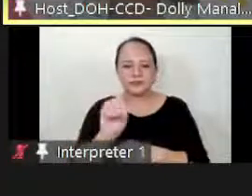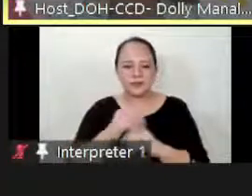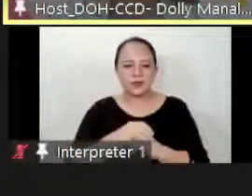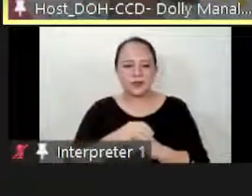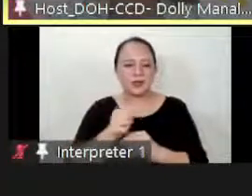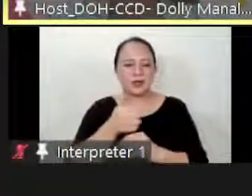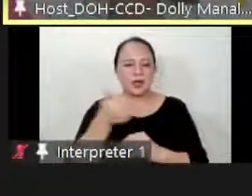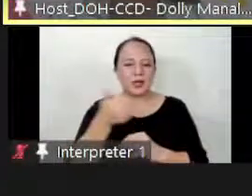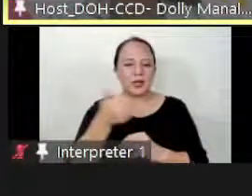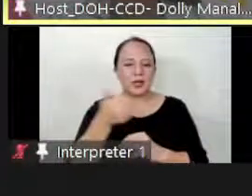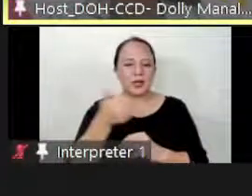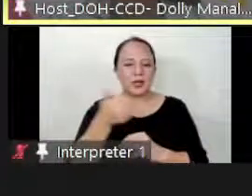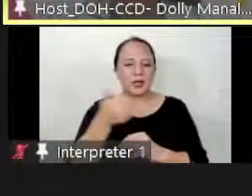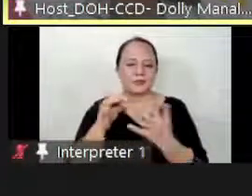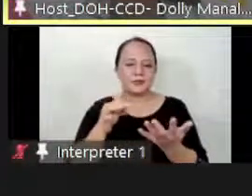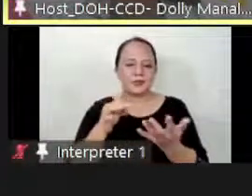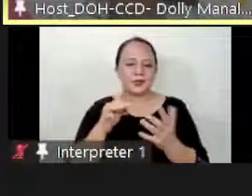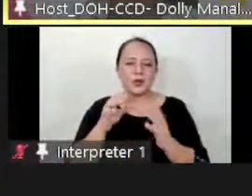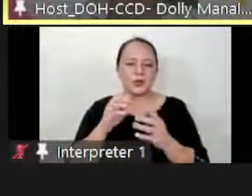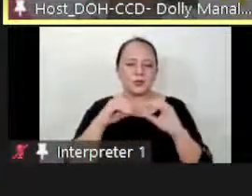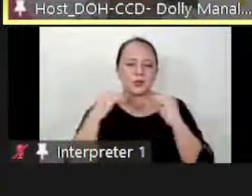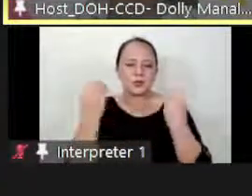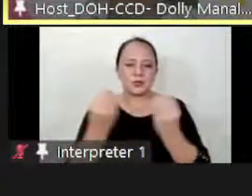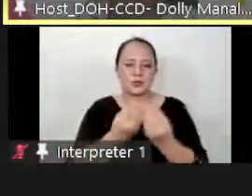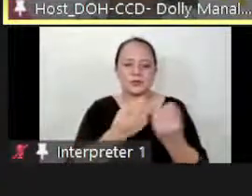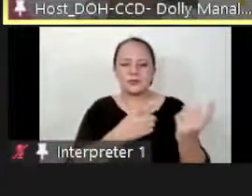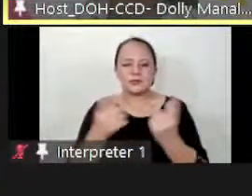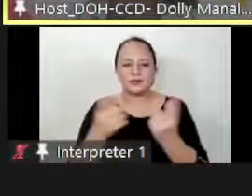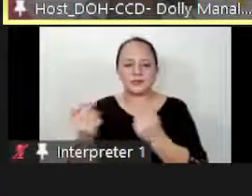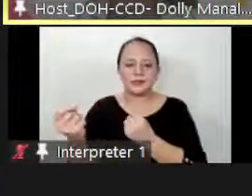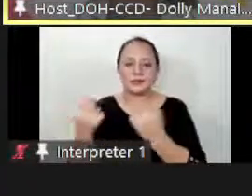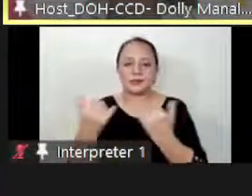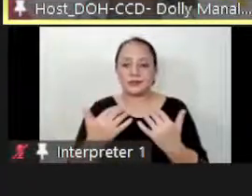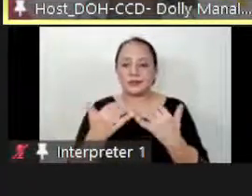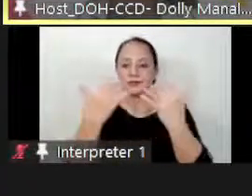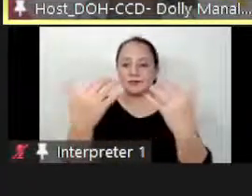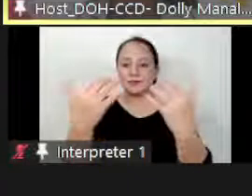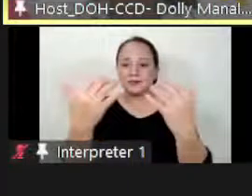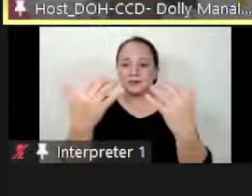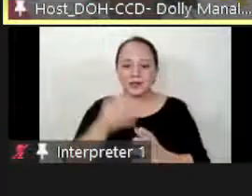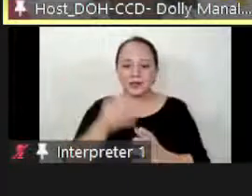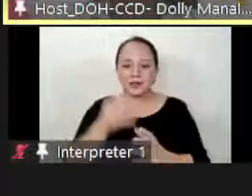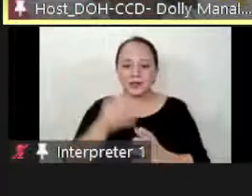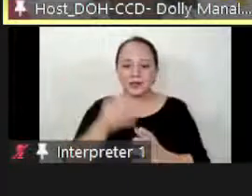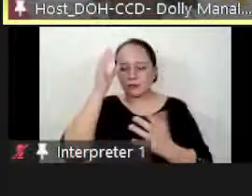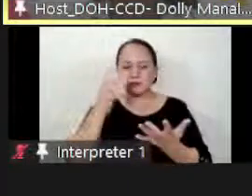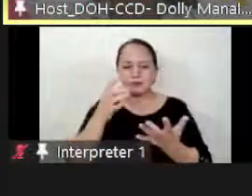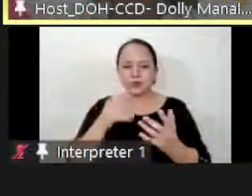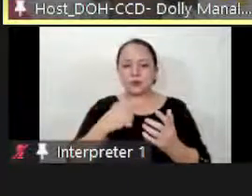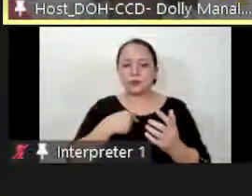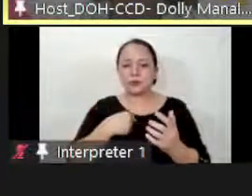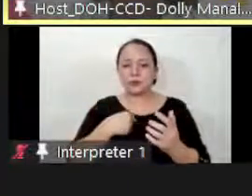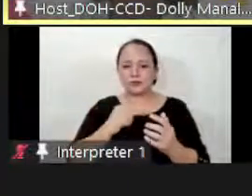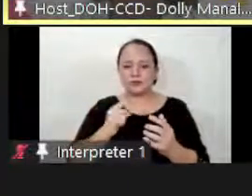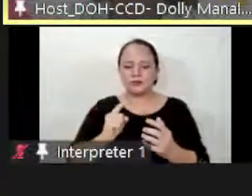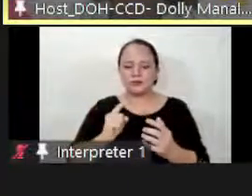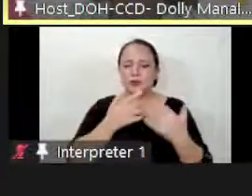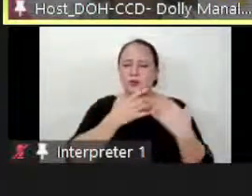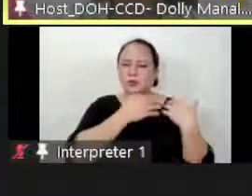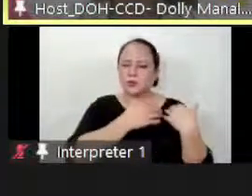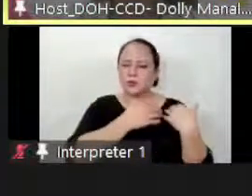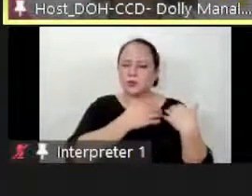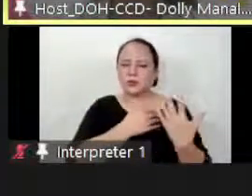other specialty organizations in conducting this summit. Ang cancer ay isa po sa mga pinakamabigat na sakit